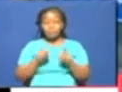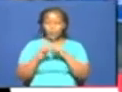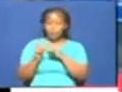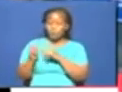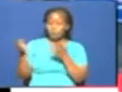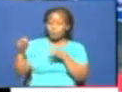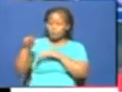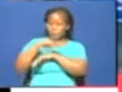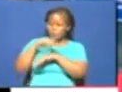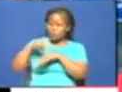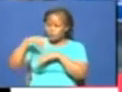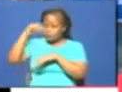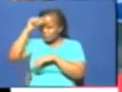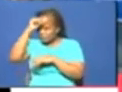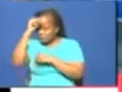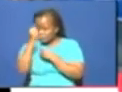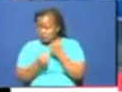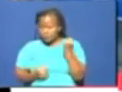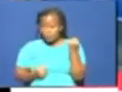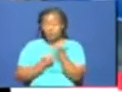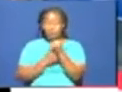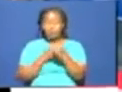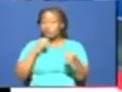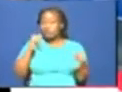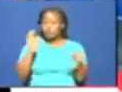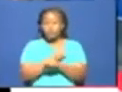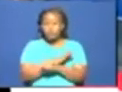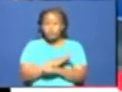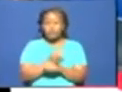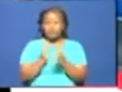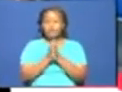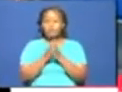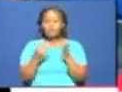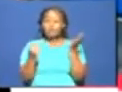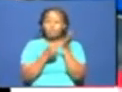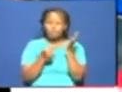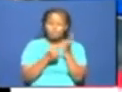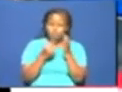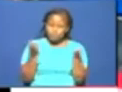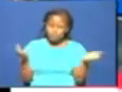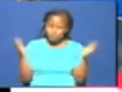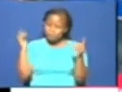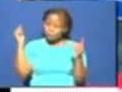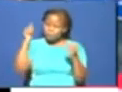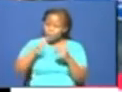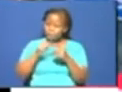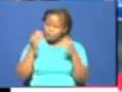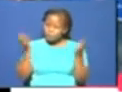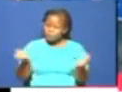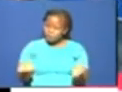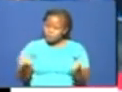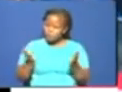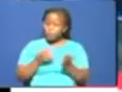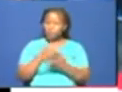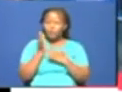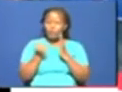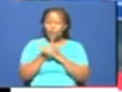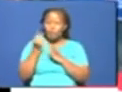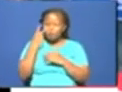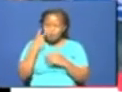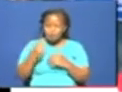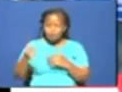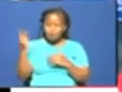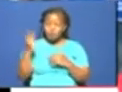government will support materially and technically towards an ultimate vision where